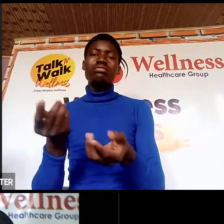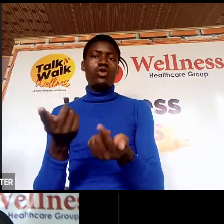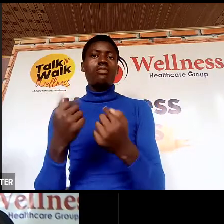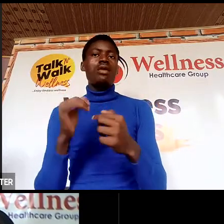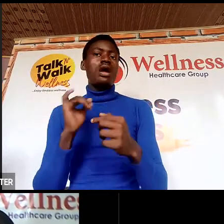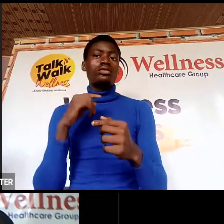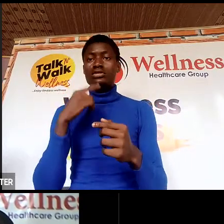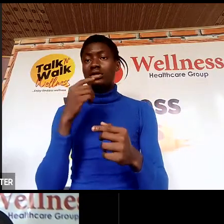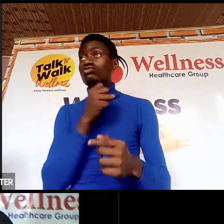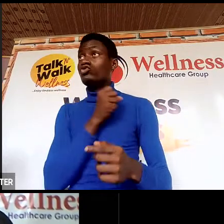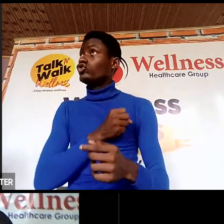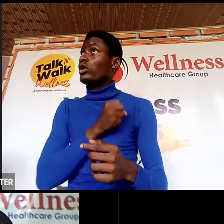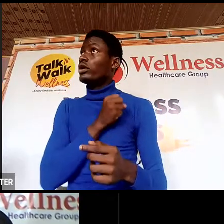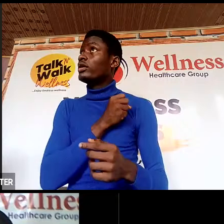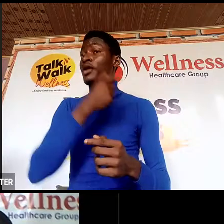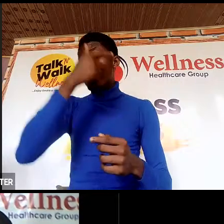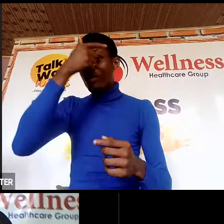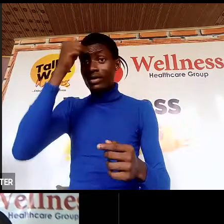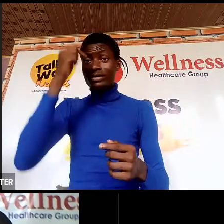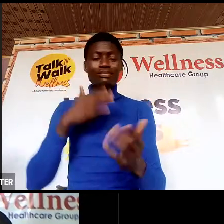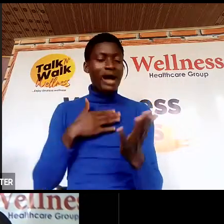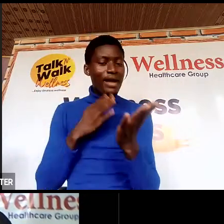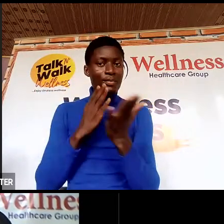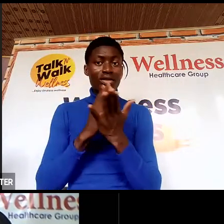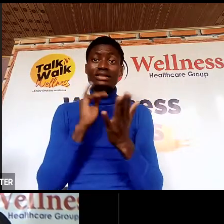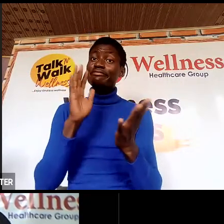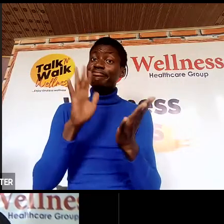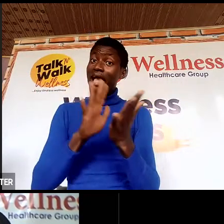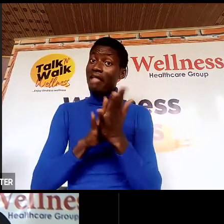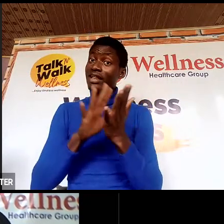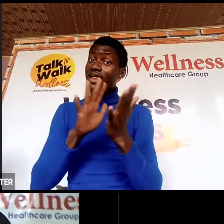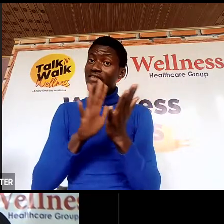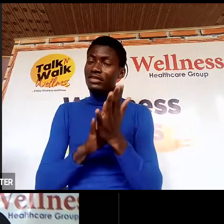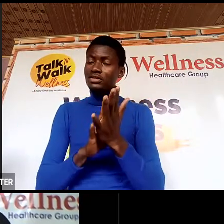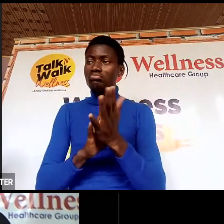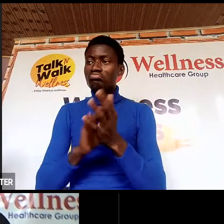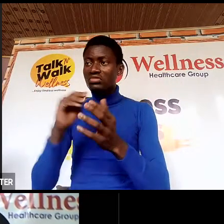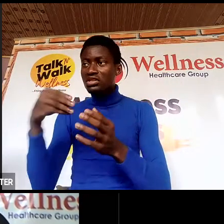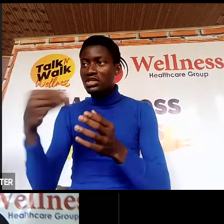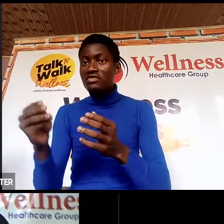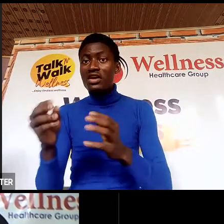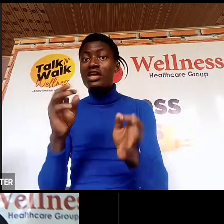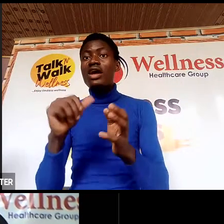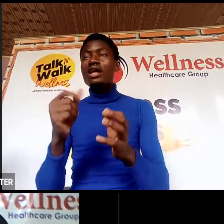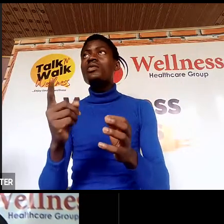real plan, and for people on this call, if you feel that you want